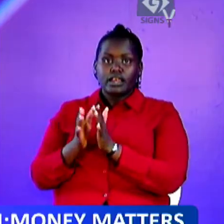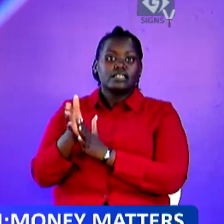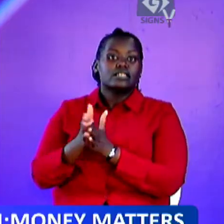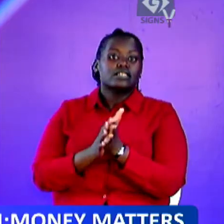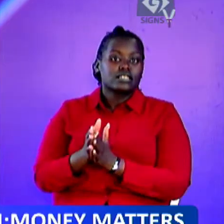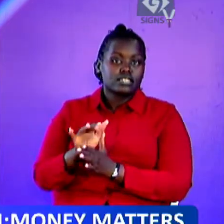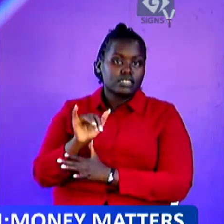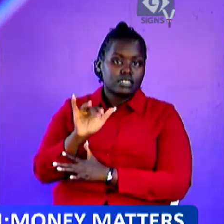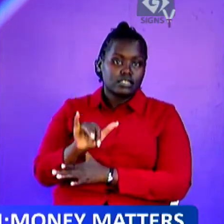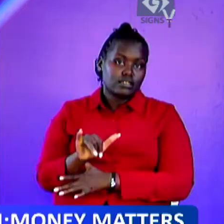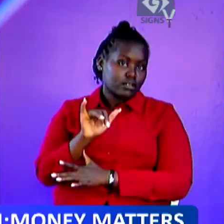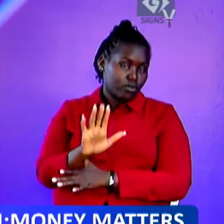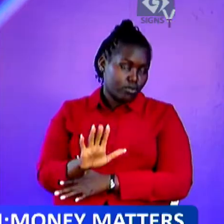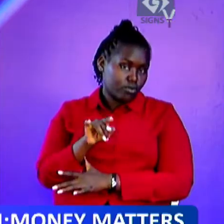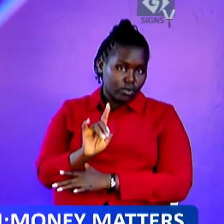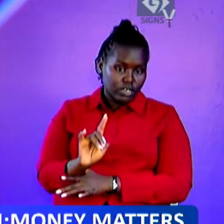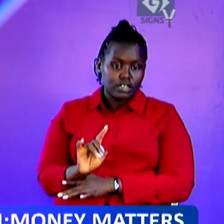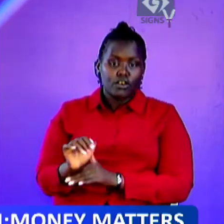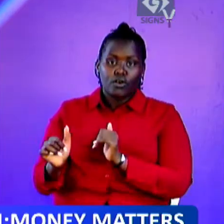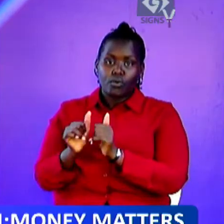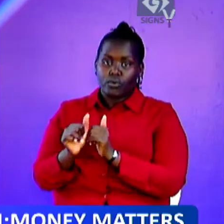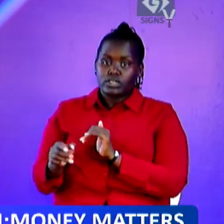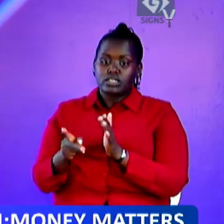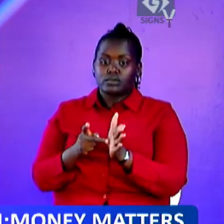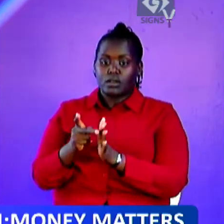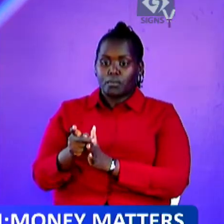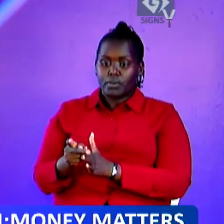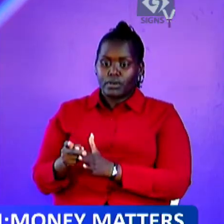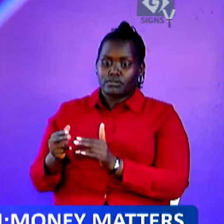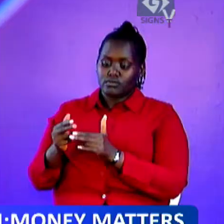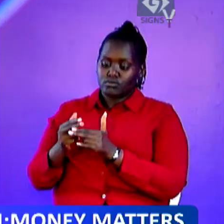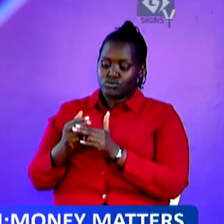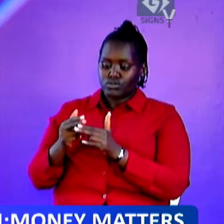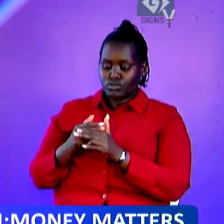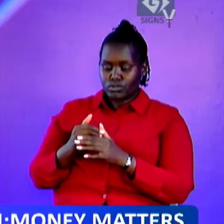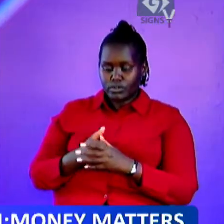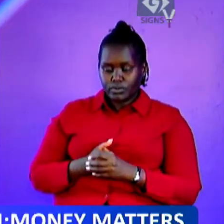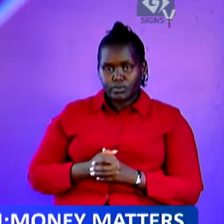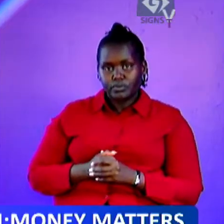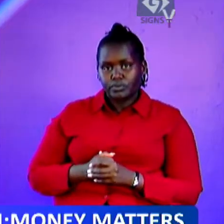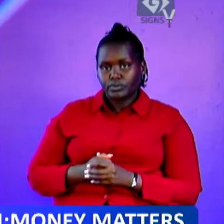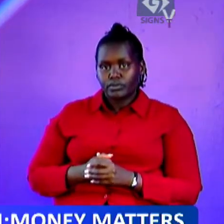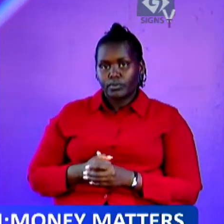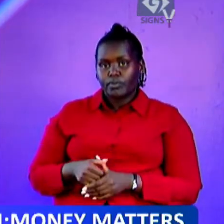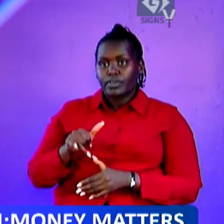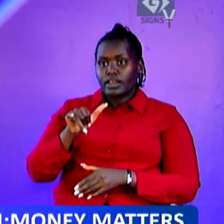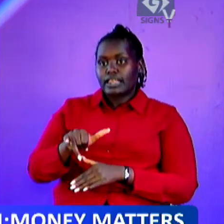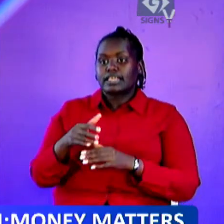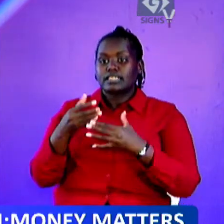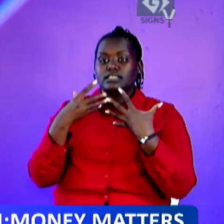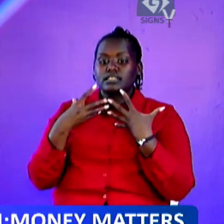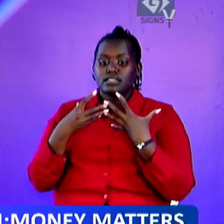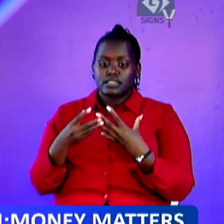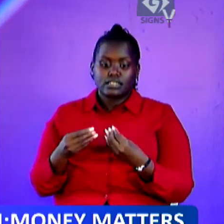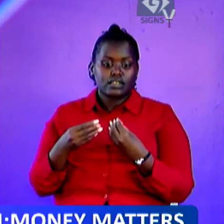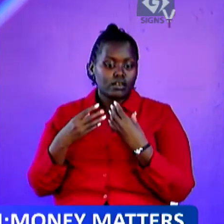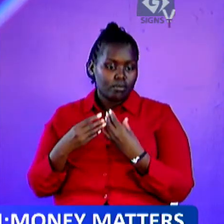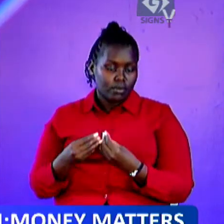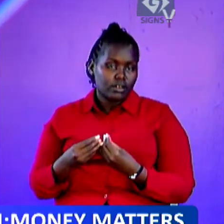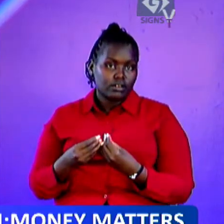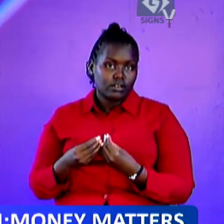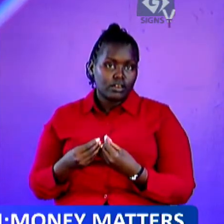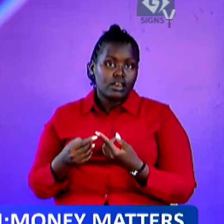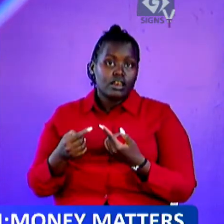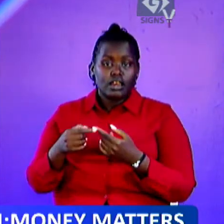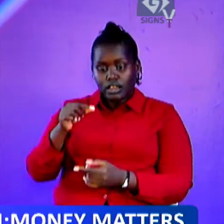paid has been paid immediately immediately, as opposed to a bank deposit which is paid at the end of the year. So that is simply that, a treasury bill. And of